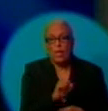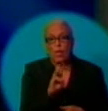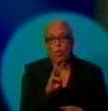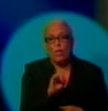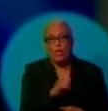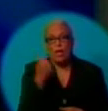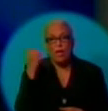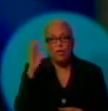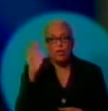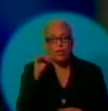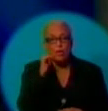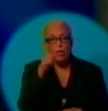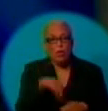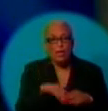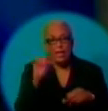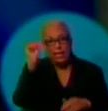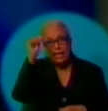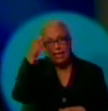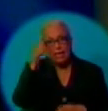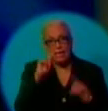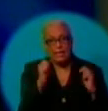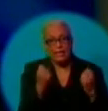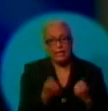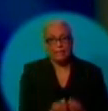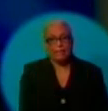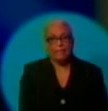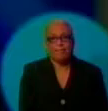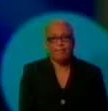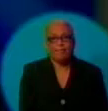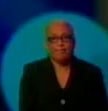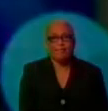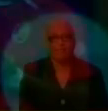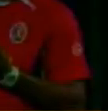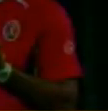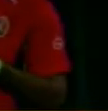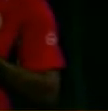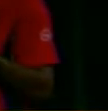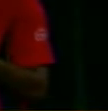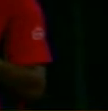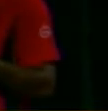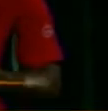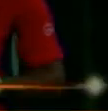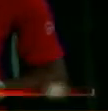of Australia tomorrow in India. The fast bowler has sustained a slight groin